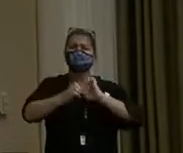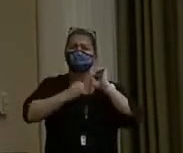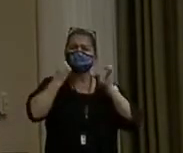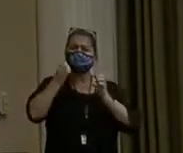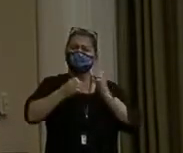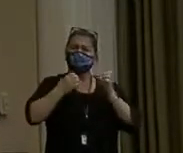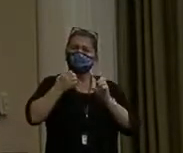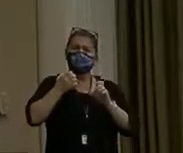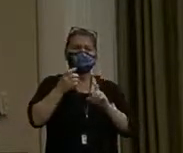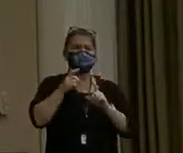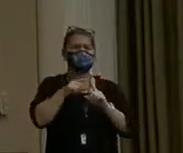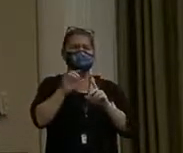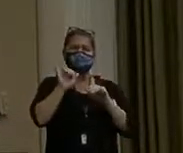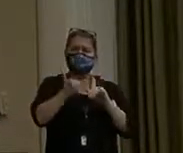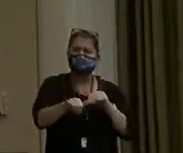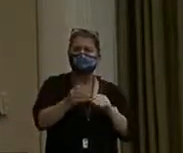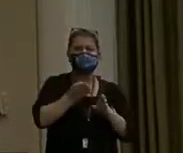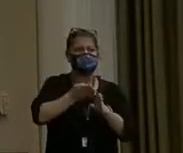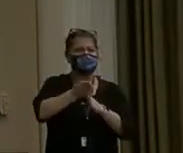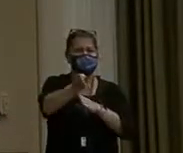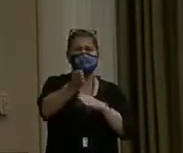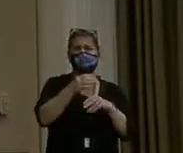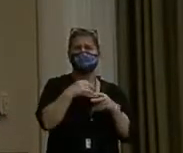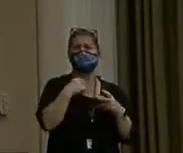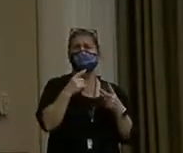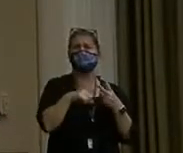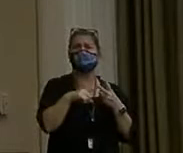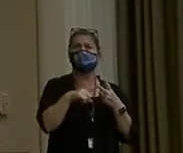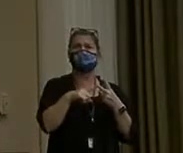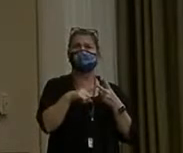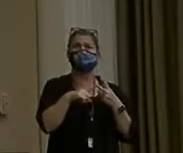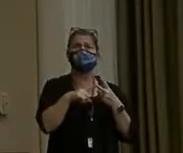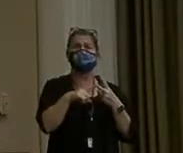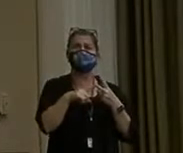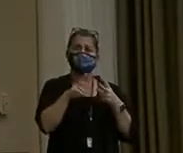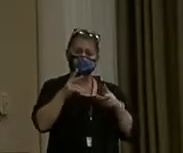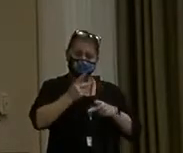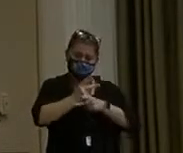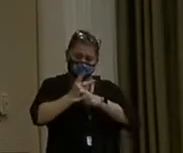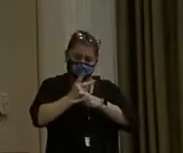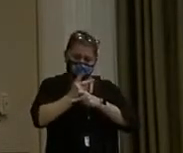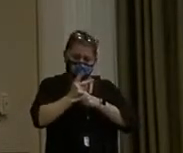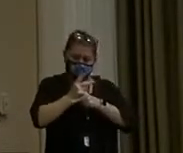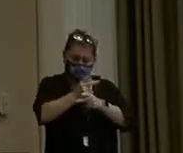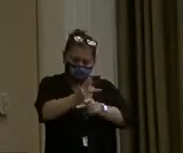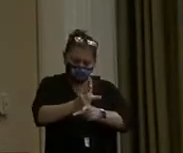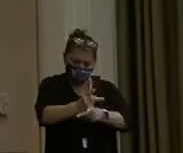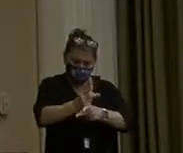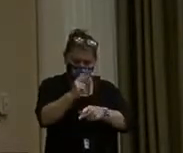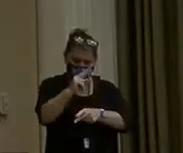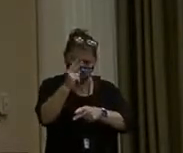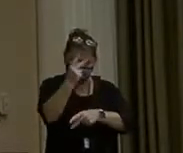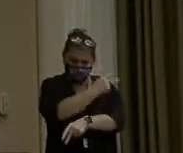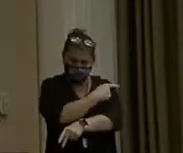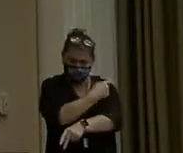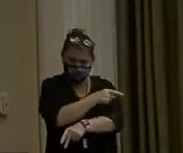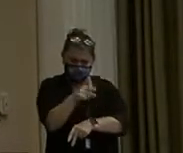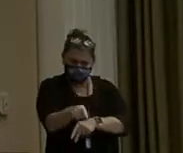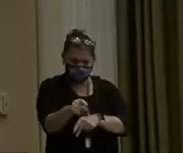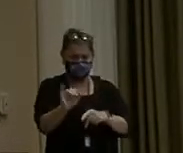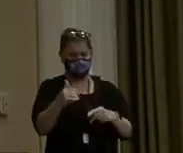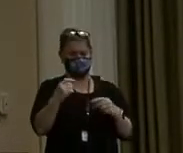their professional duty, and at the same time, so fearful for both themselves and also for their